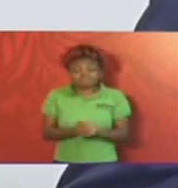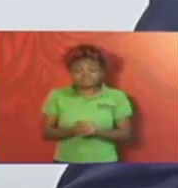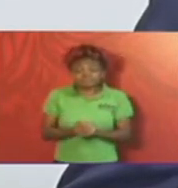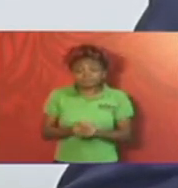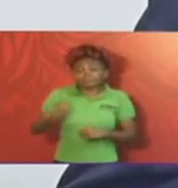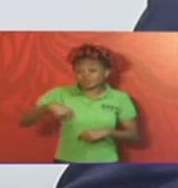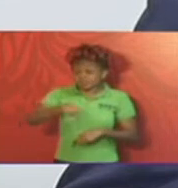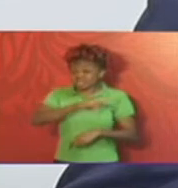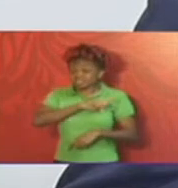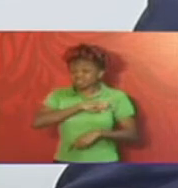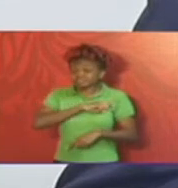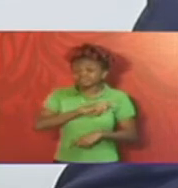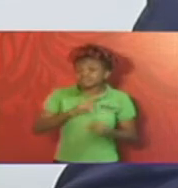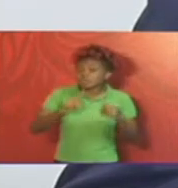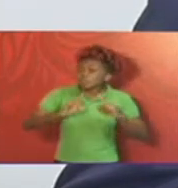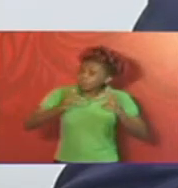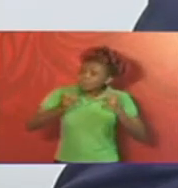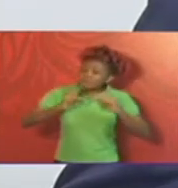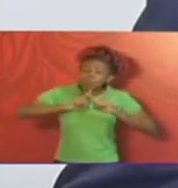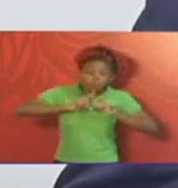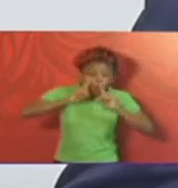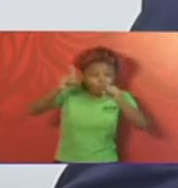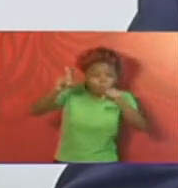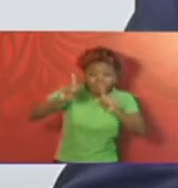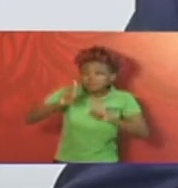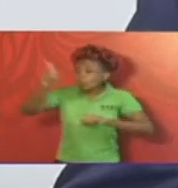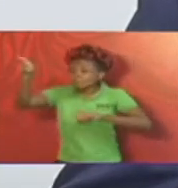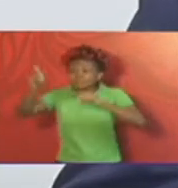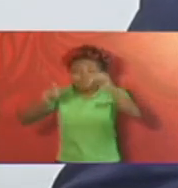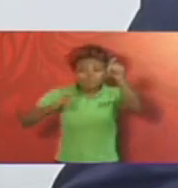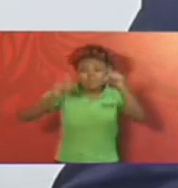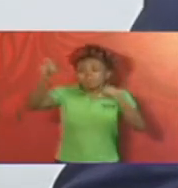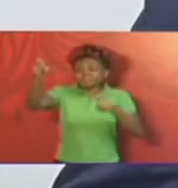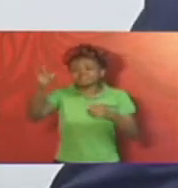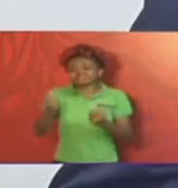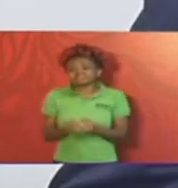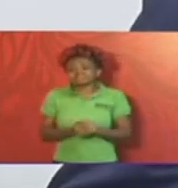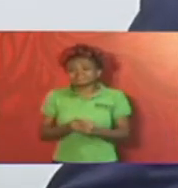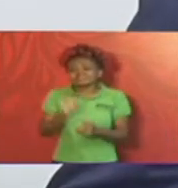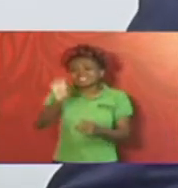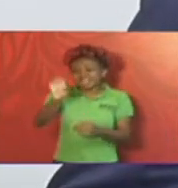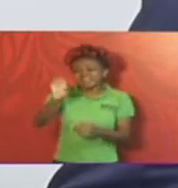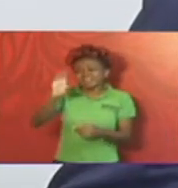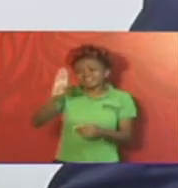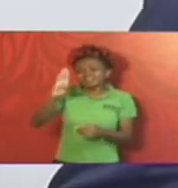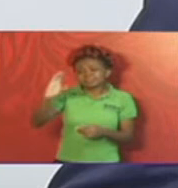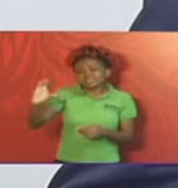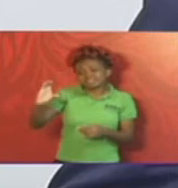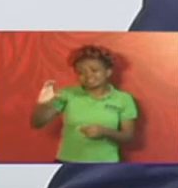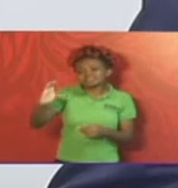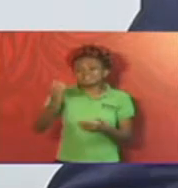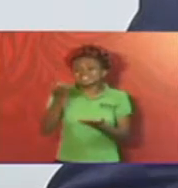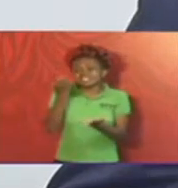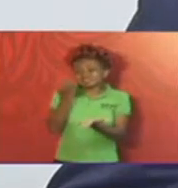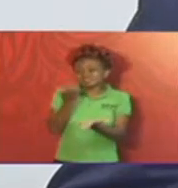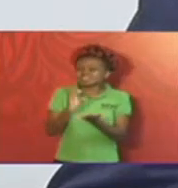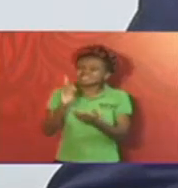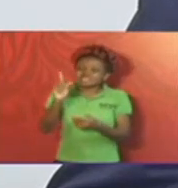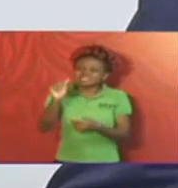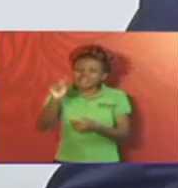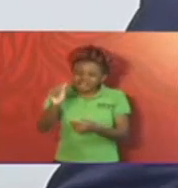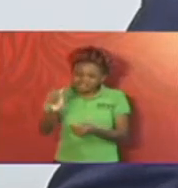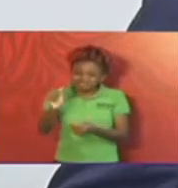communities regardless, right? EBC figures will give you some idea. But we are not going to wait to crunch those